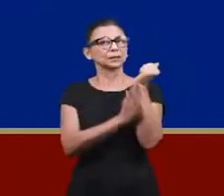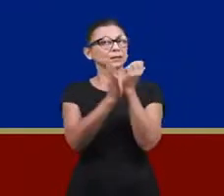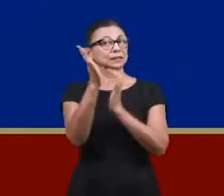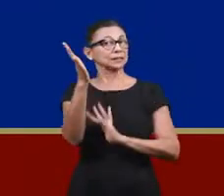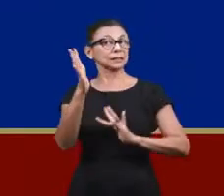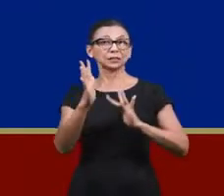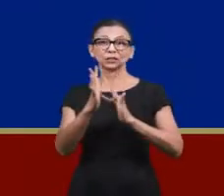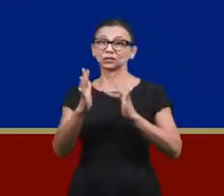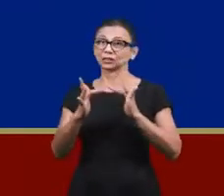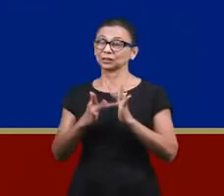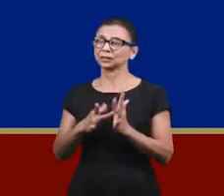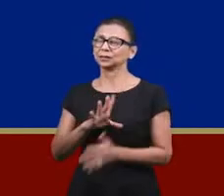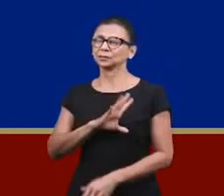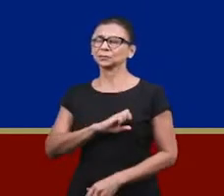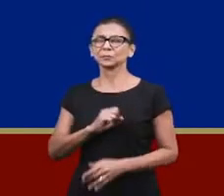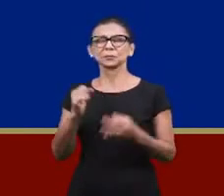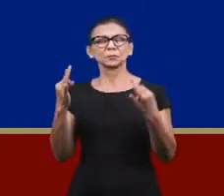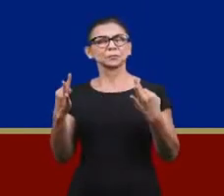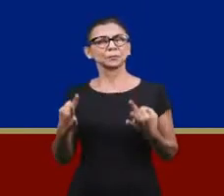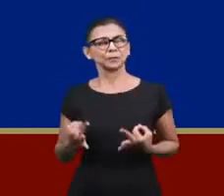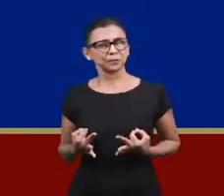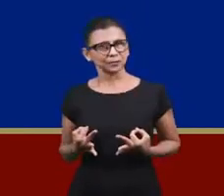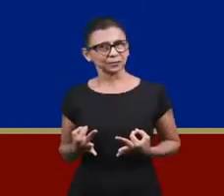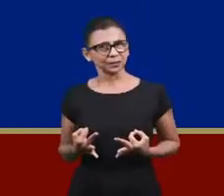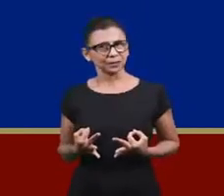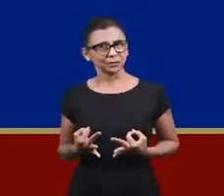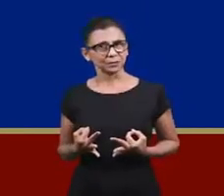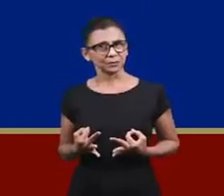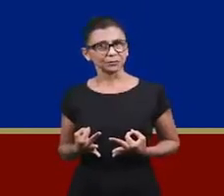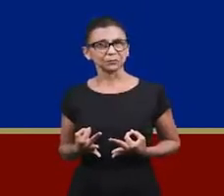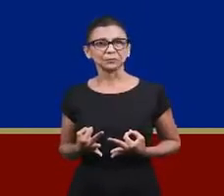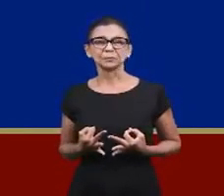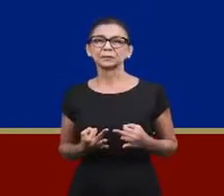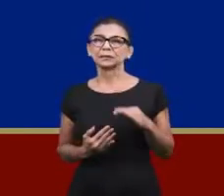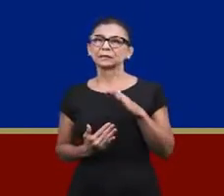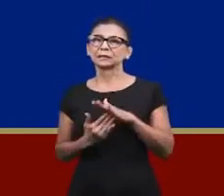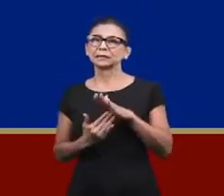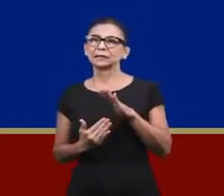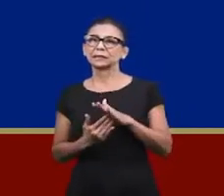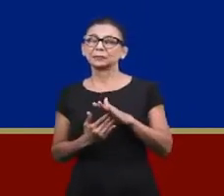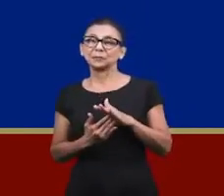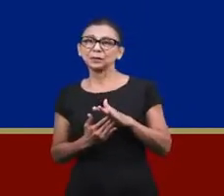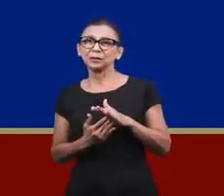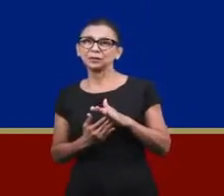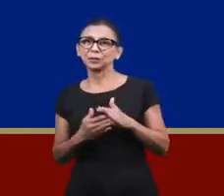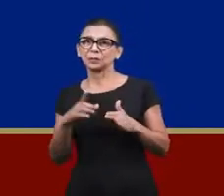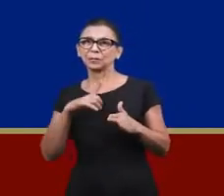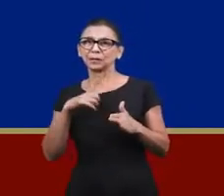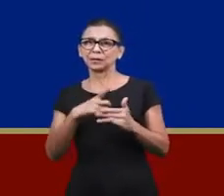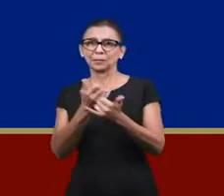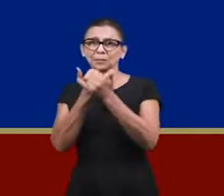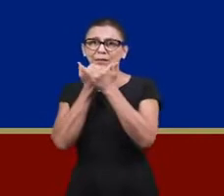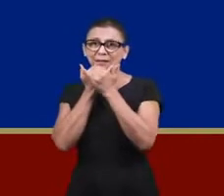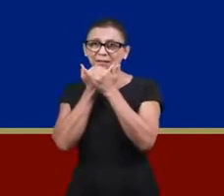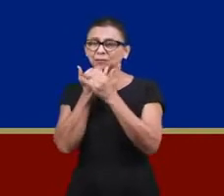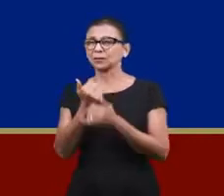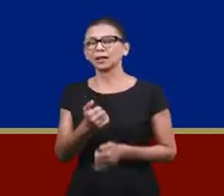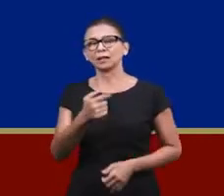he continues to forgive through the blood of Jesus with a perfect love that does not limit